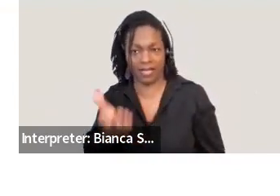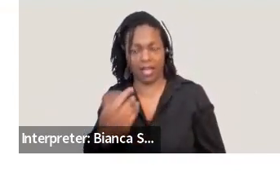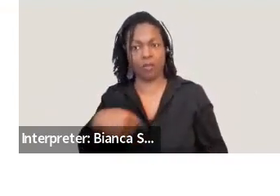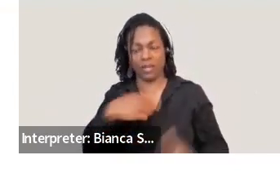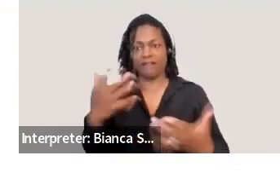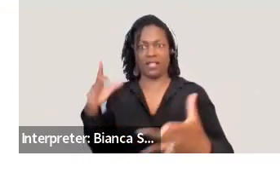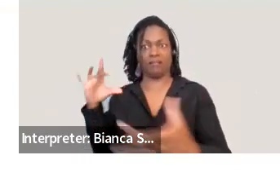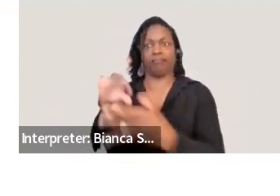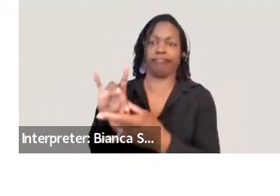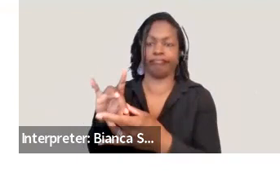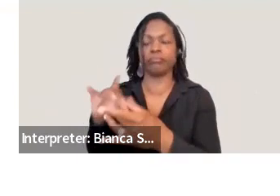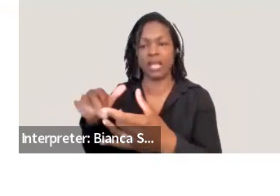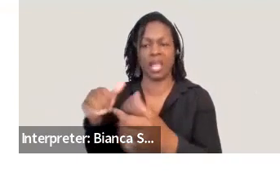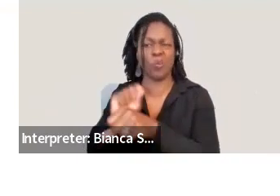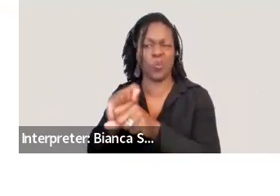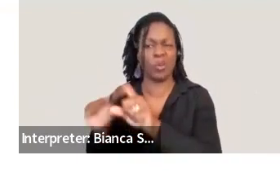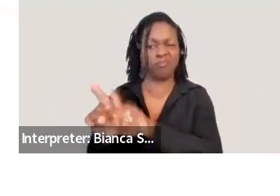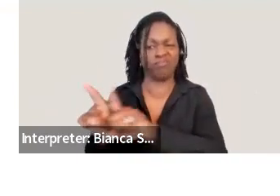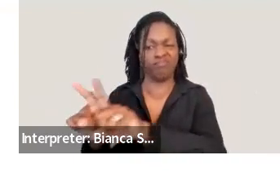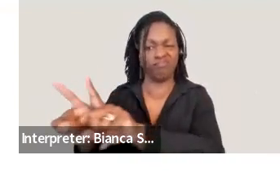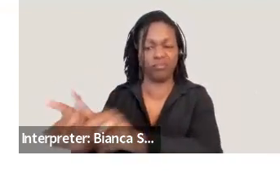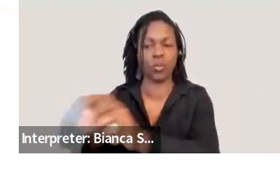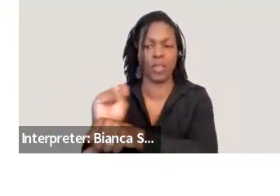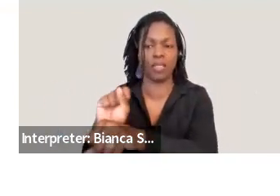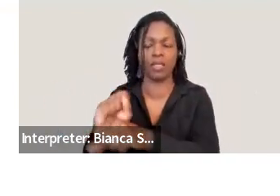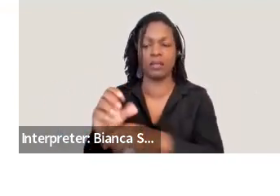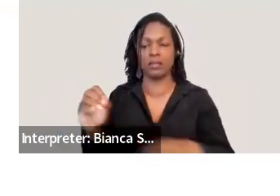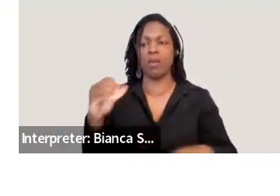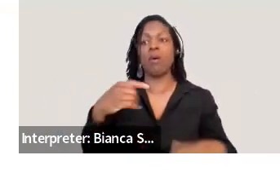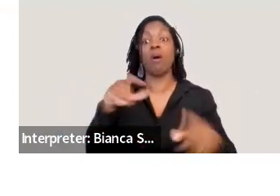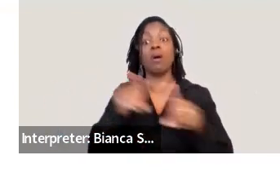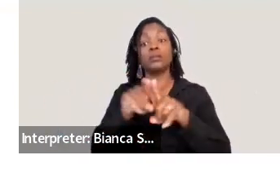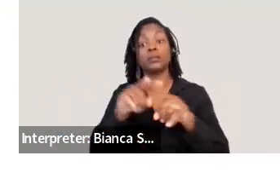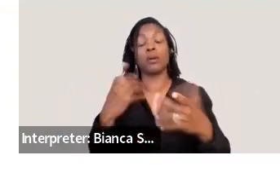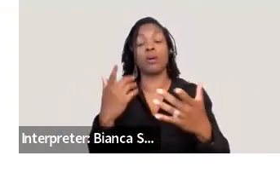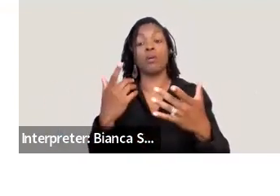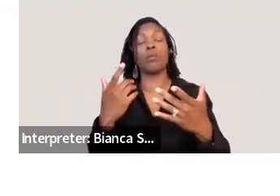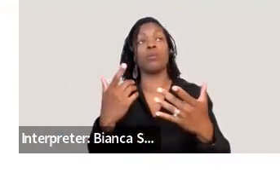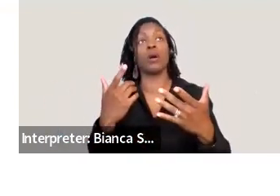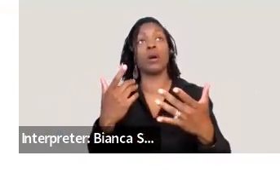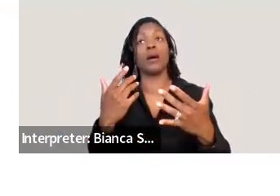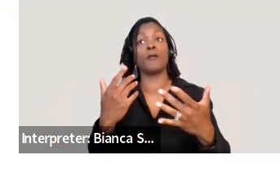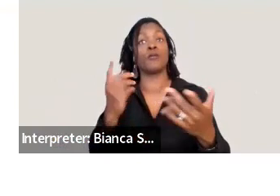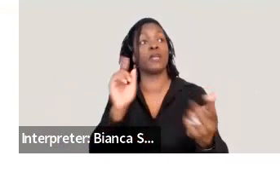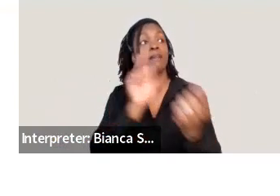we've reached out to others. We've met with many of them,